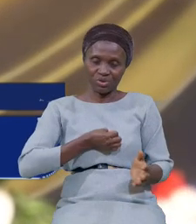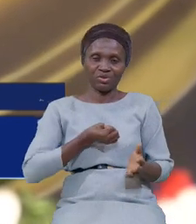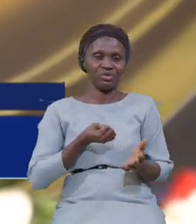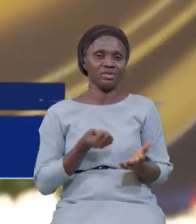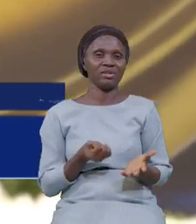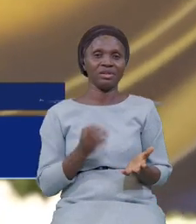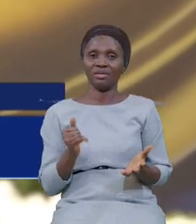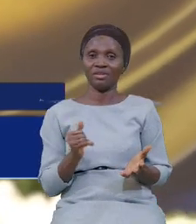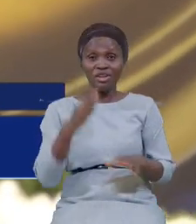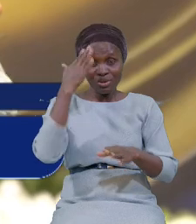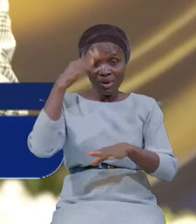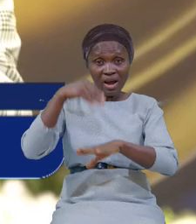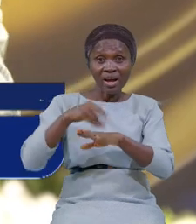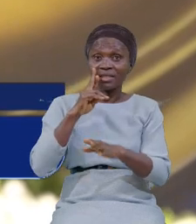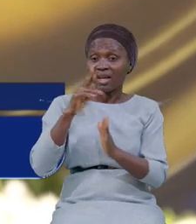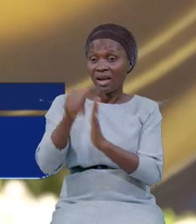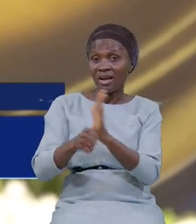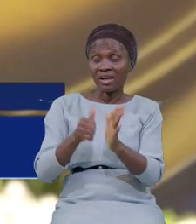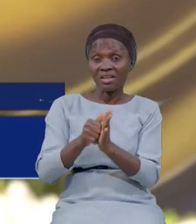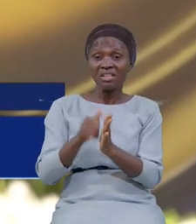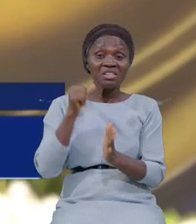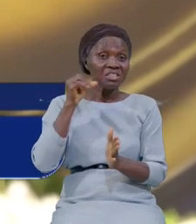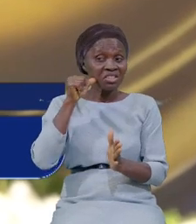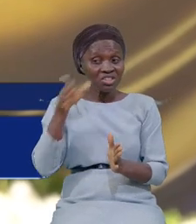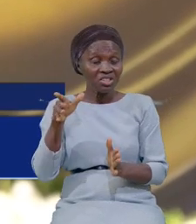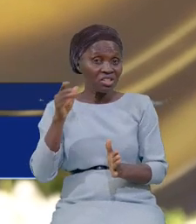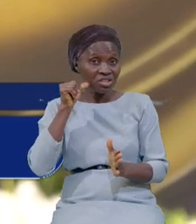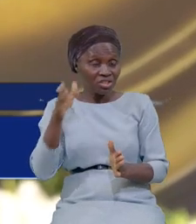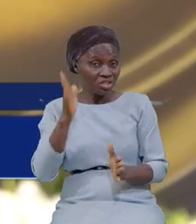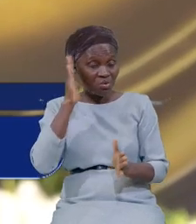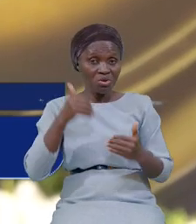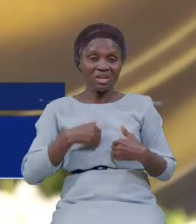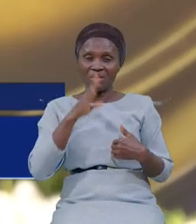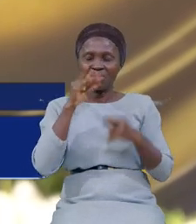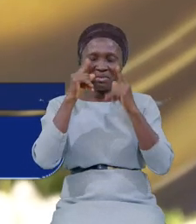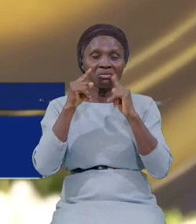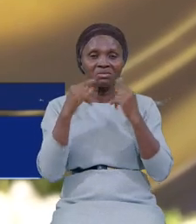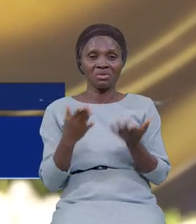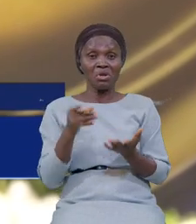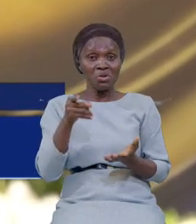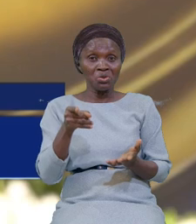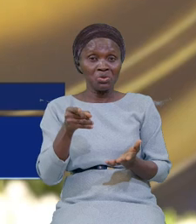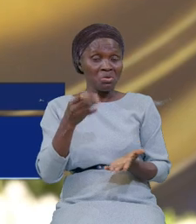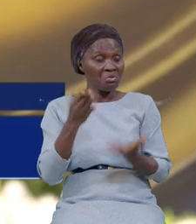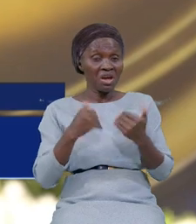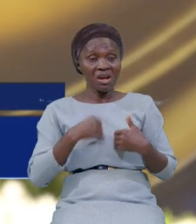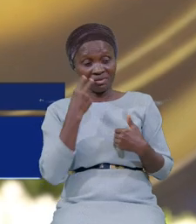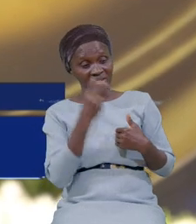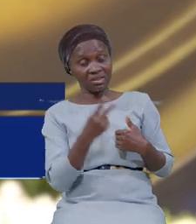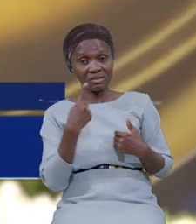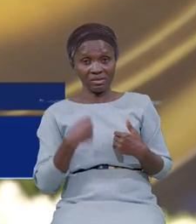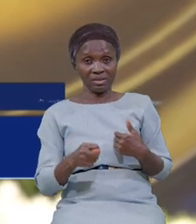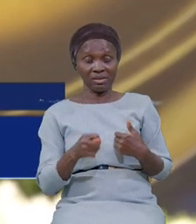And when coming, you could have seen the effect of the crying in her eyeballs, on her face.